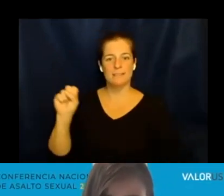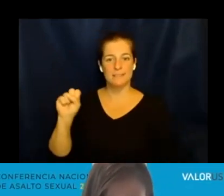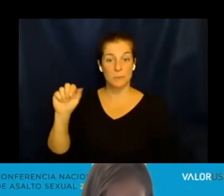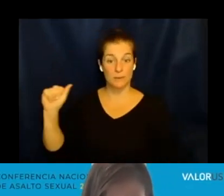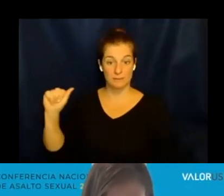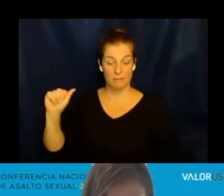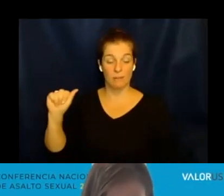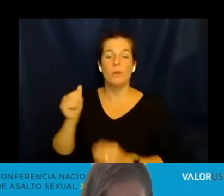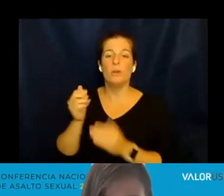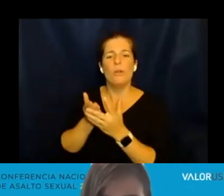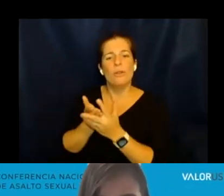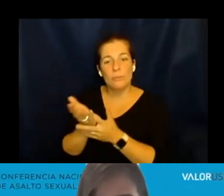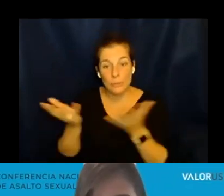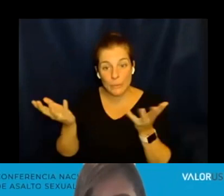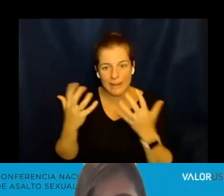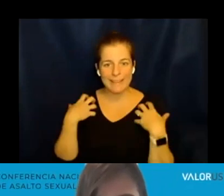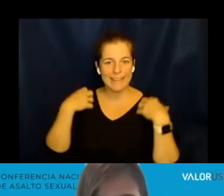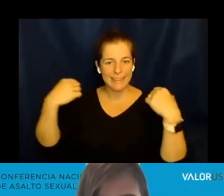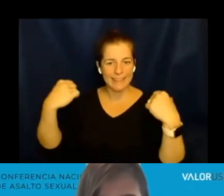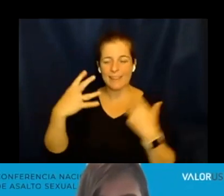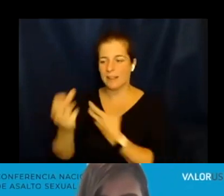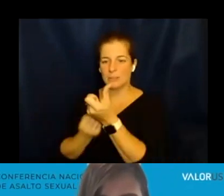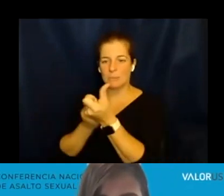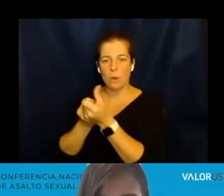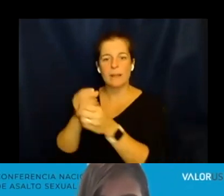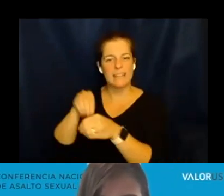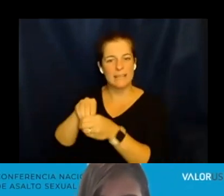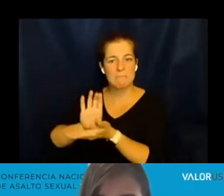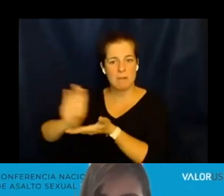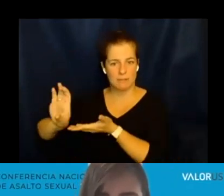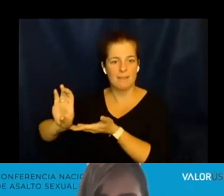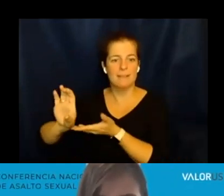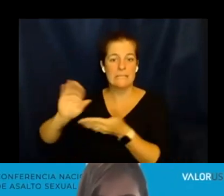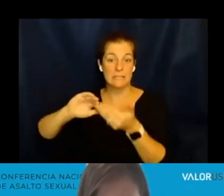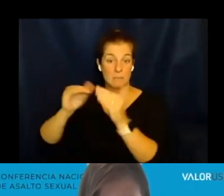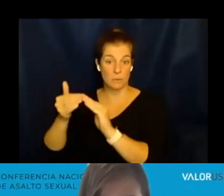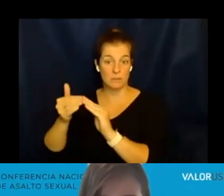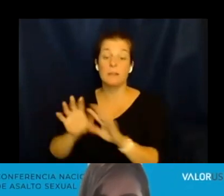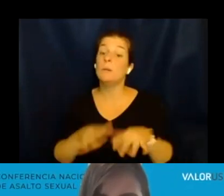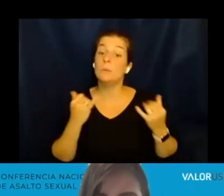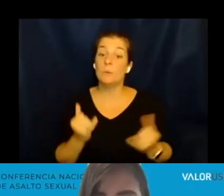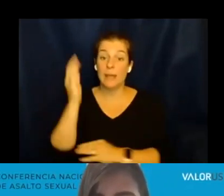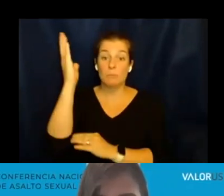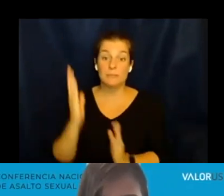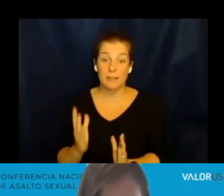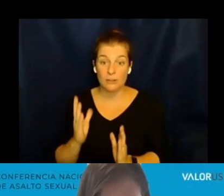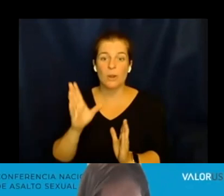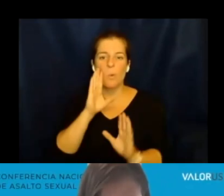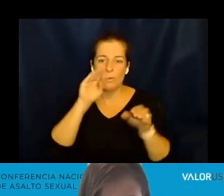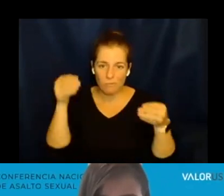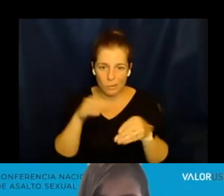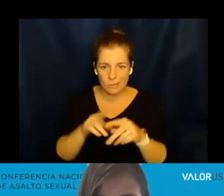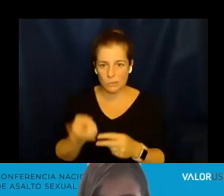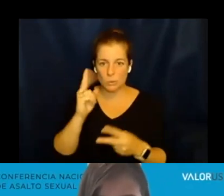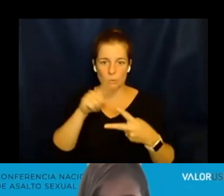healing and support in marginalized communities. The presenters we have for you today will be focused on two very different